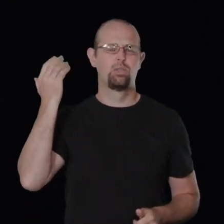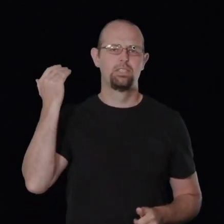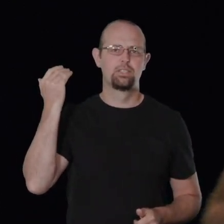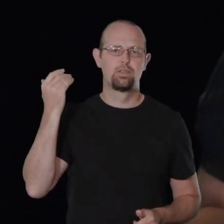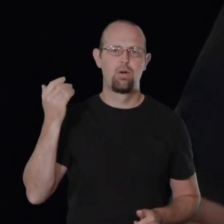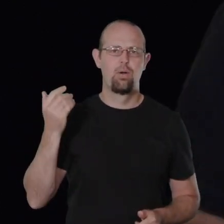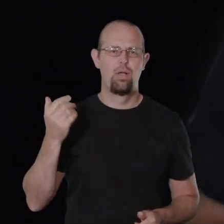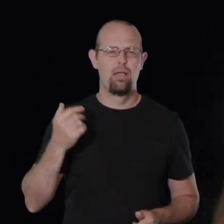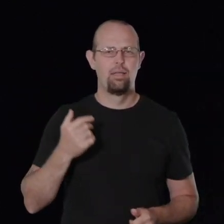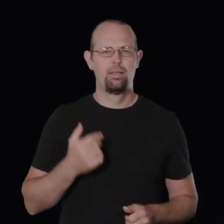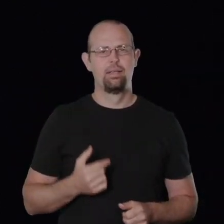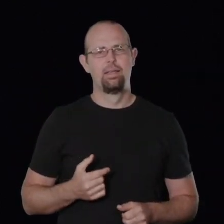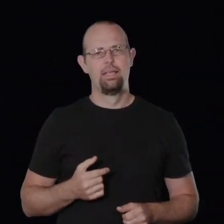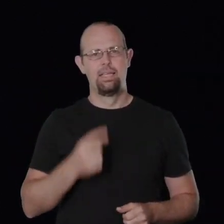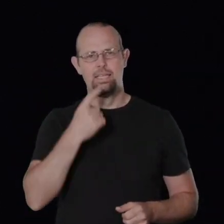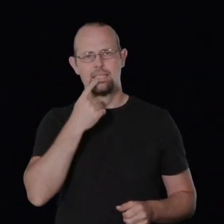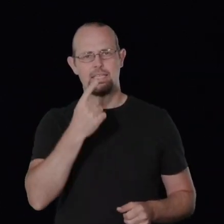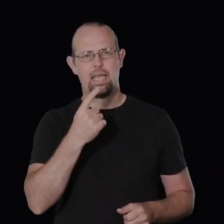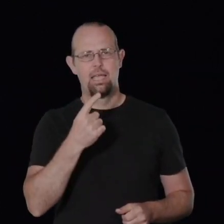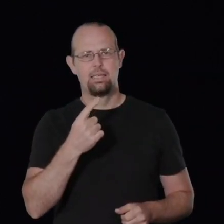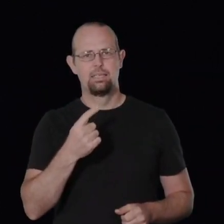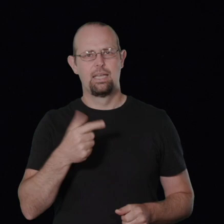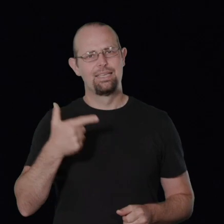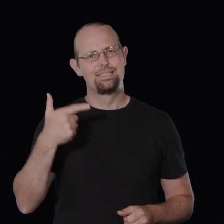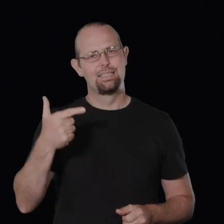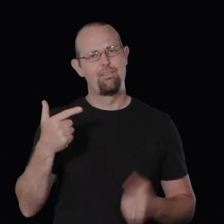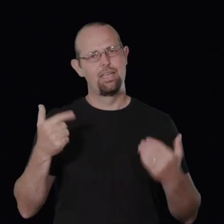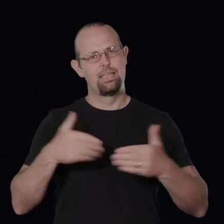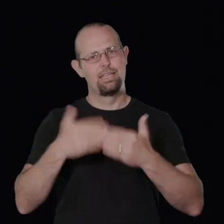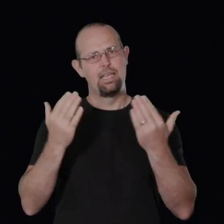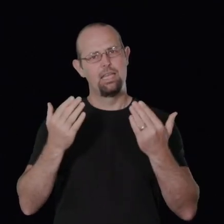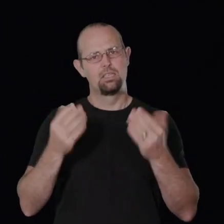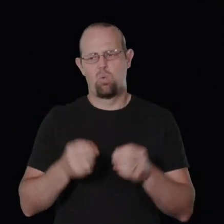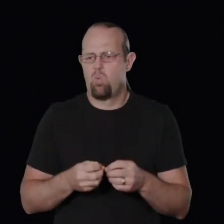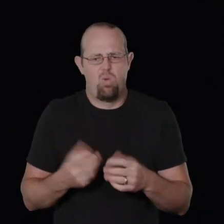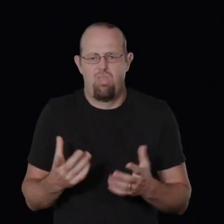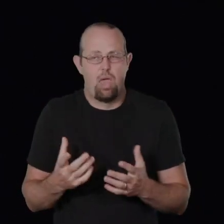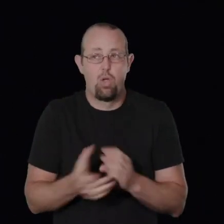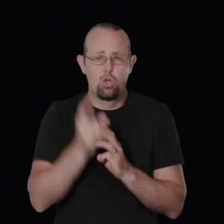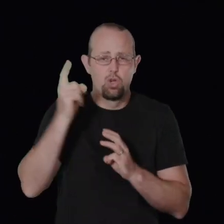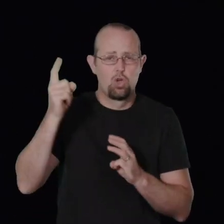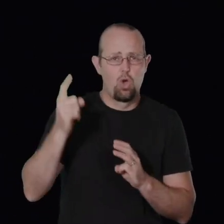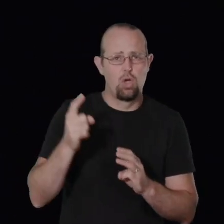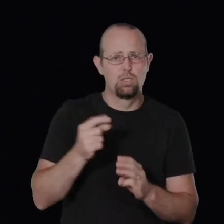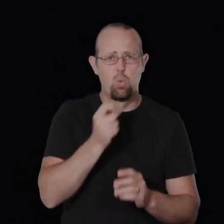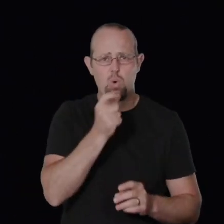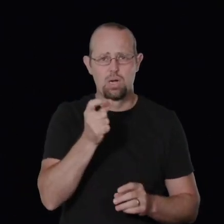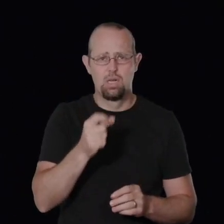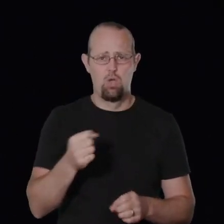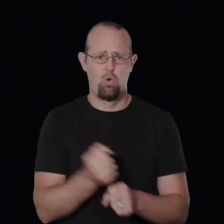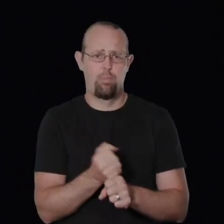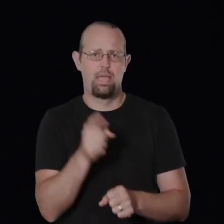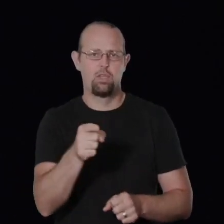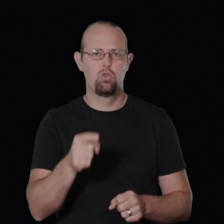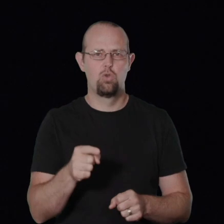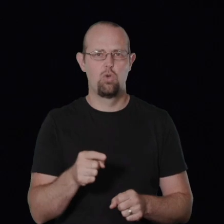you still own it. It said, 7 days without God's word will make you weak. But